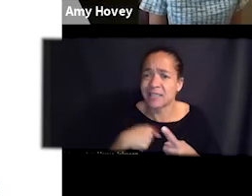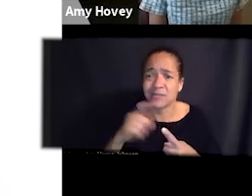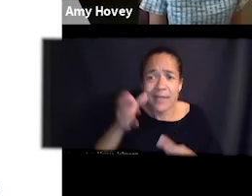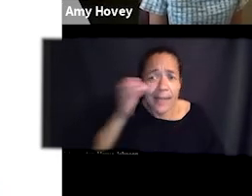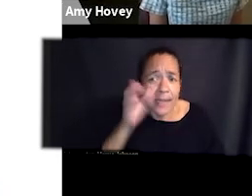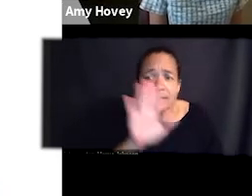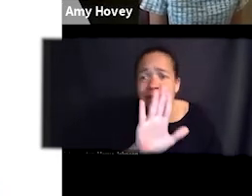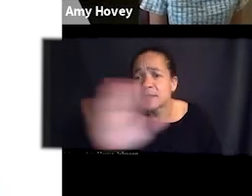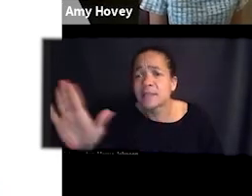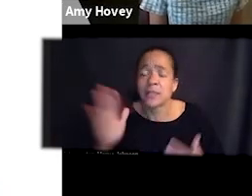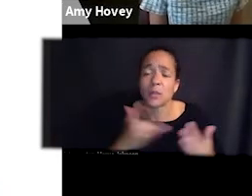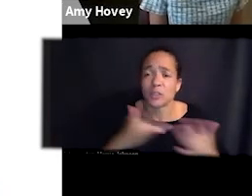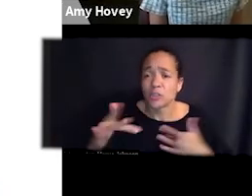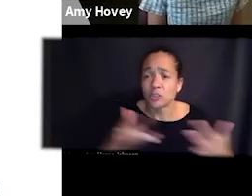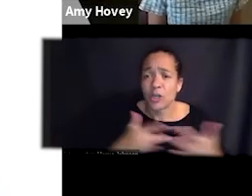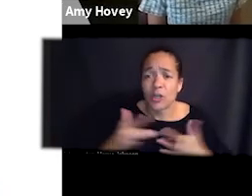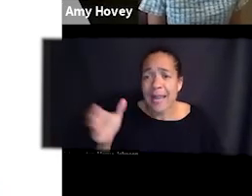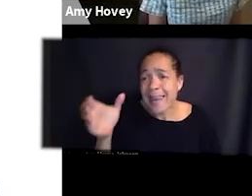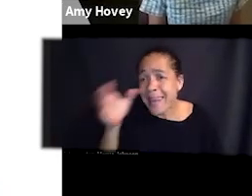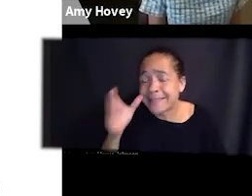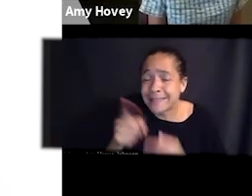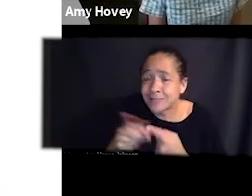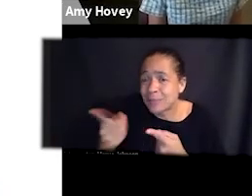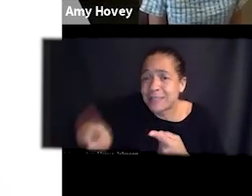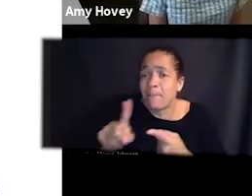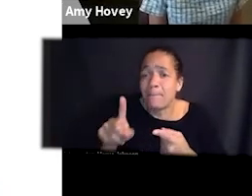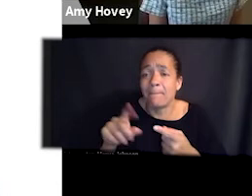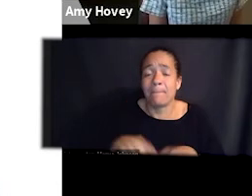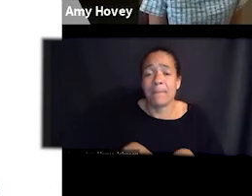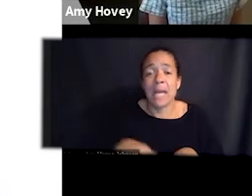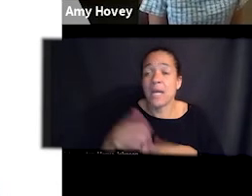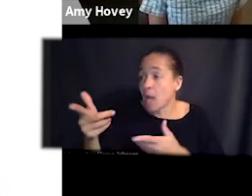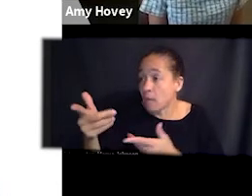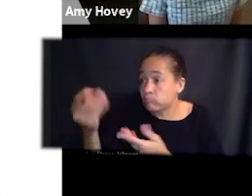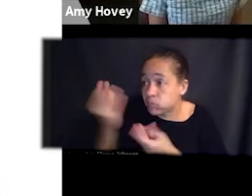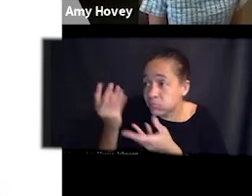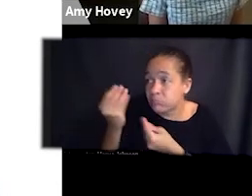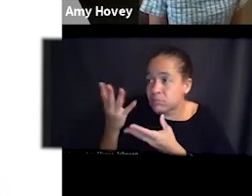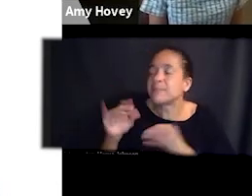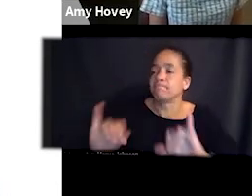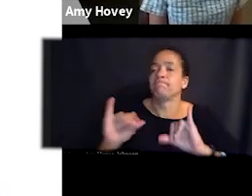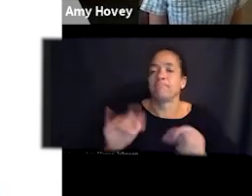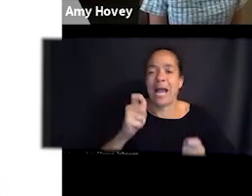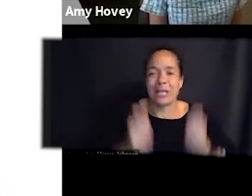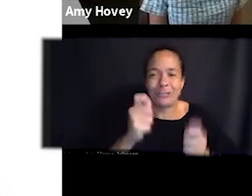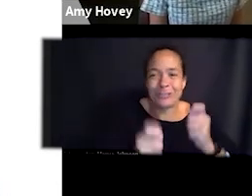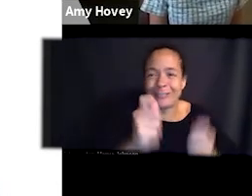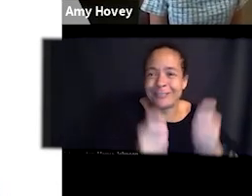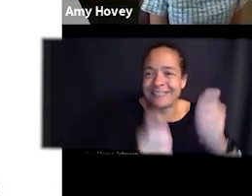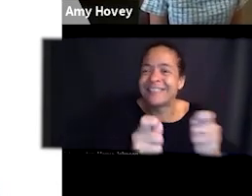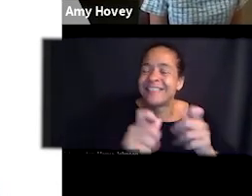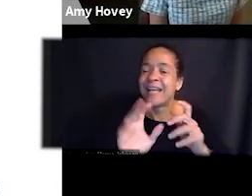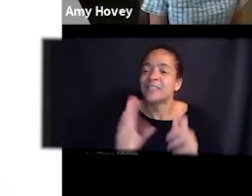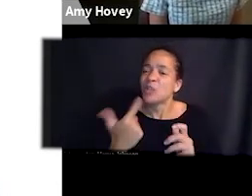we listen to them and are able to make some adjustments in what we do, again, so that we can just basically do our